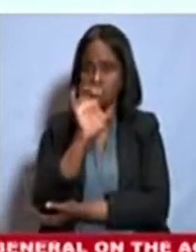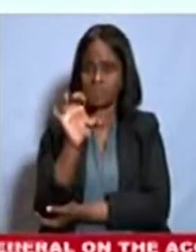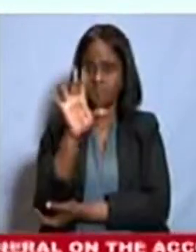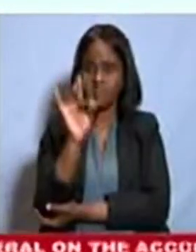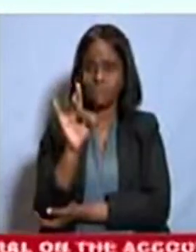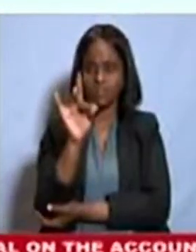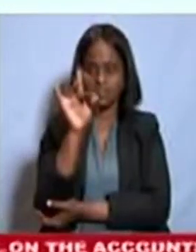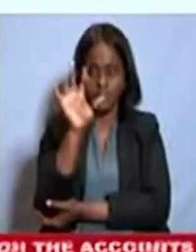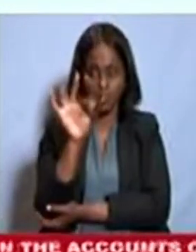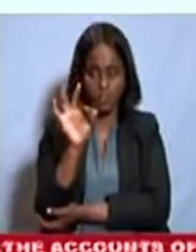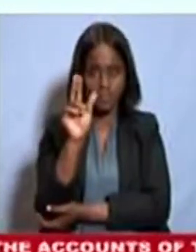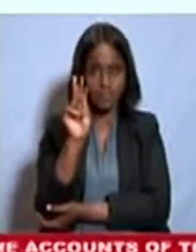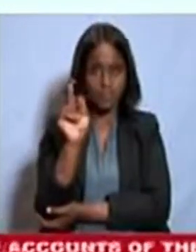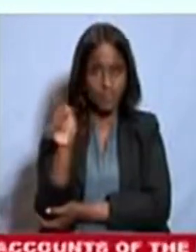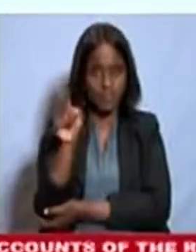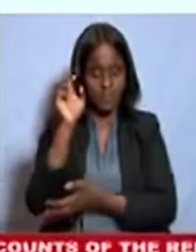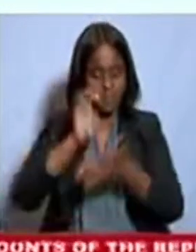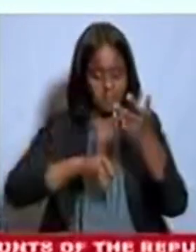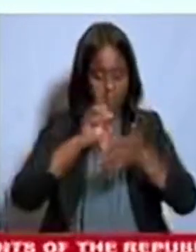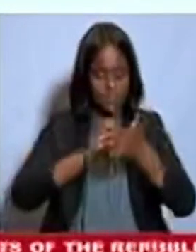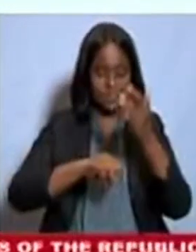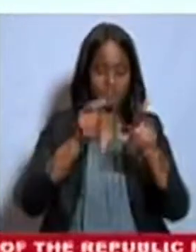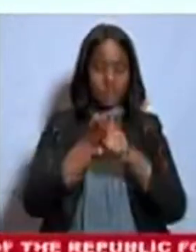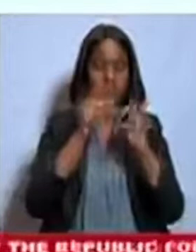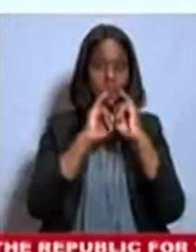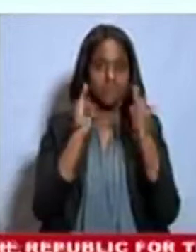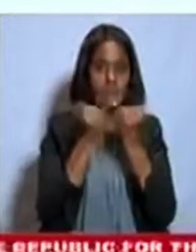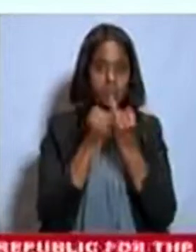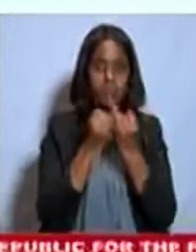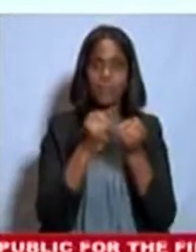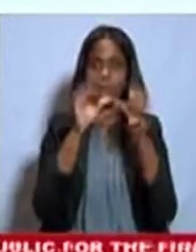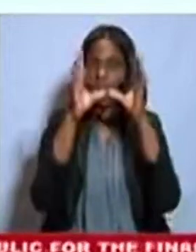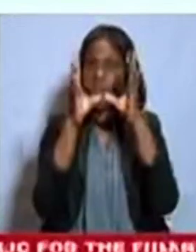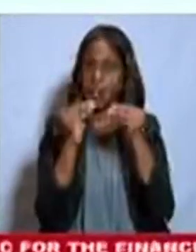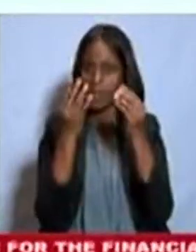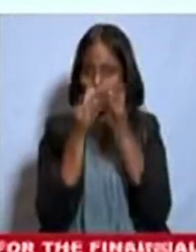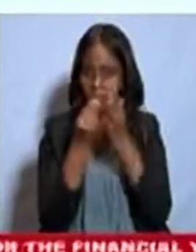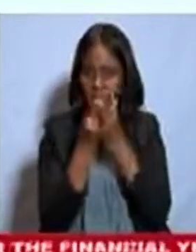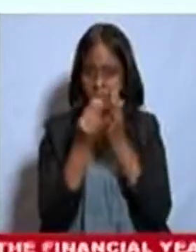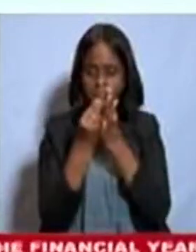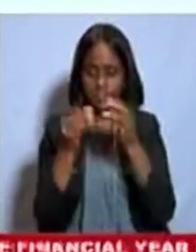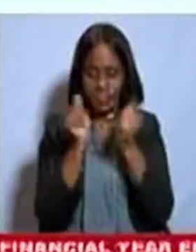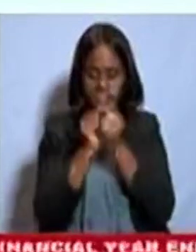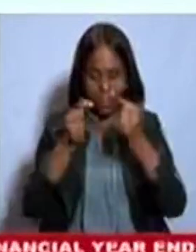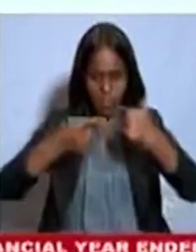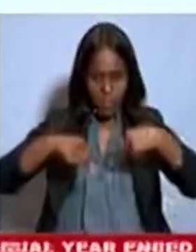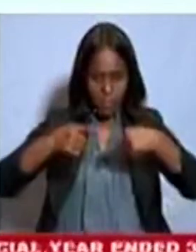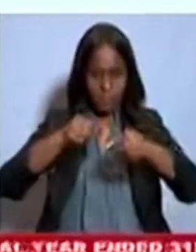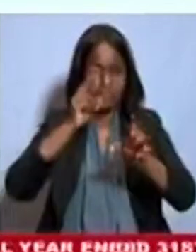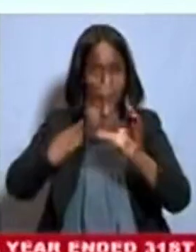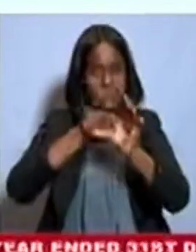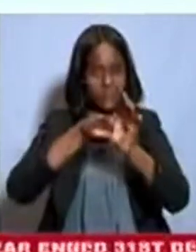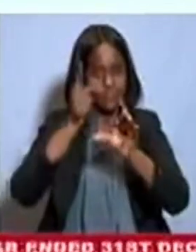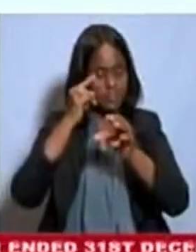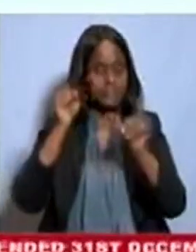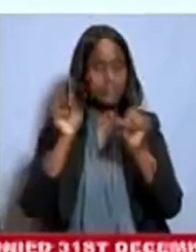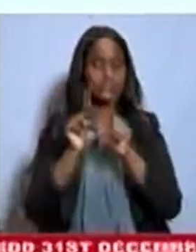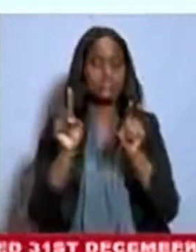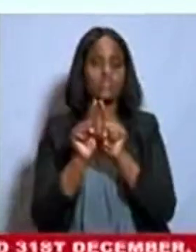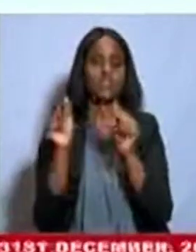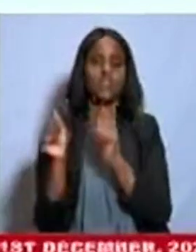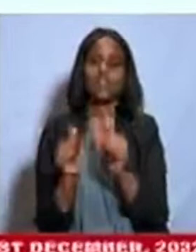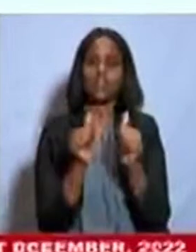23,889 kwacha was withdrawn from the institution pool account held with a local filling station for the same